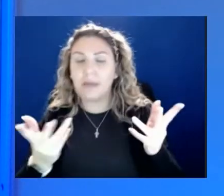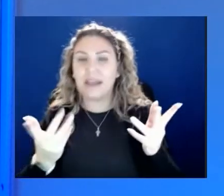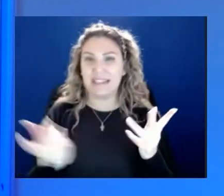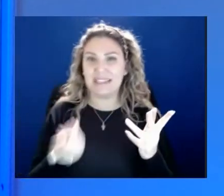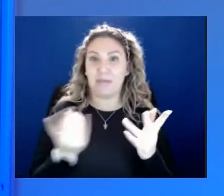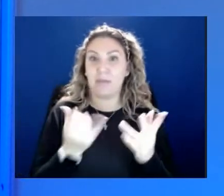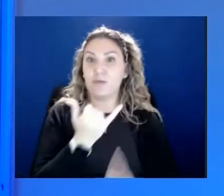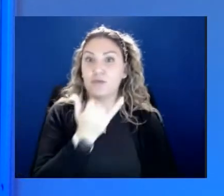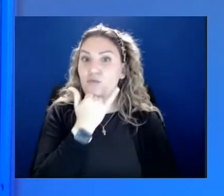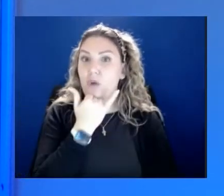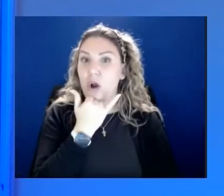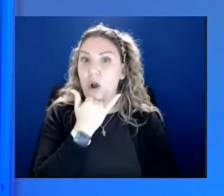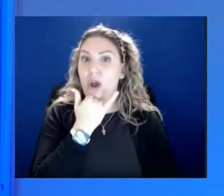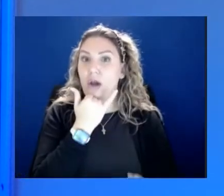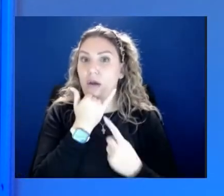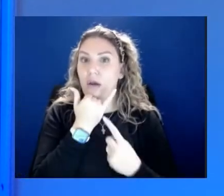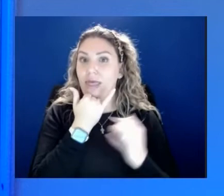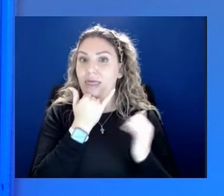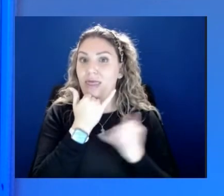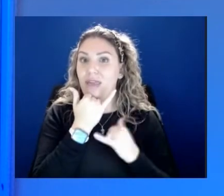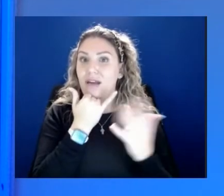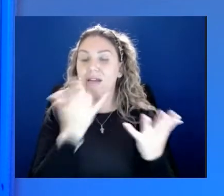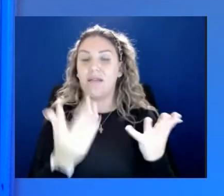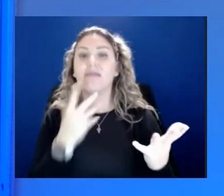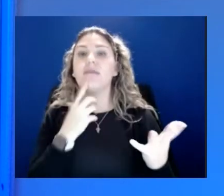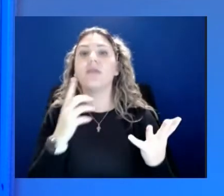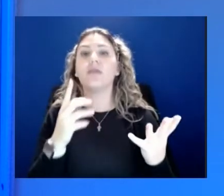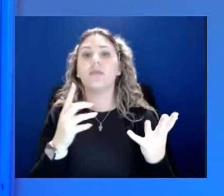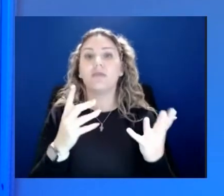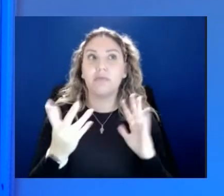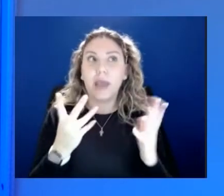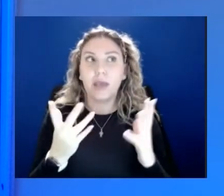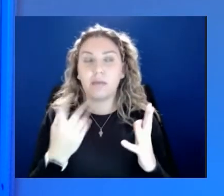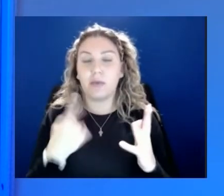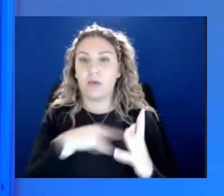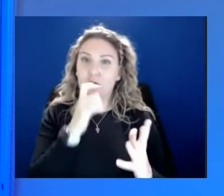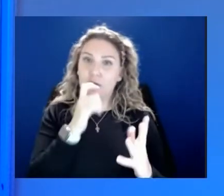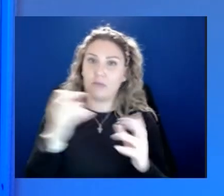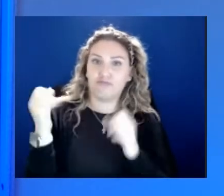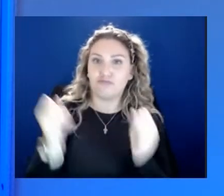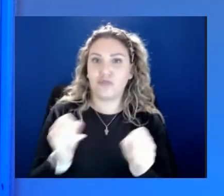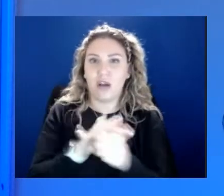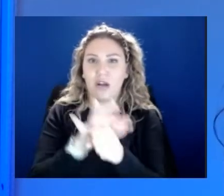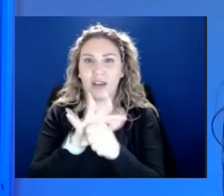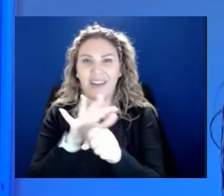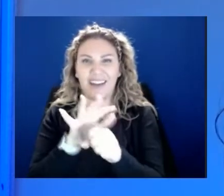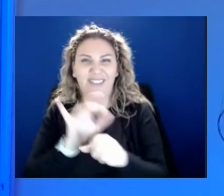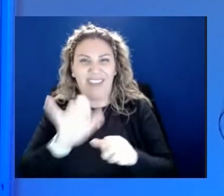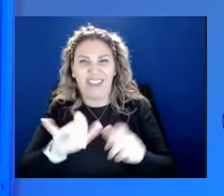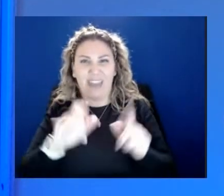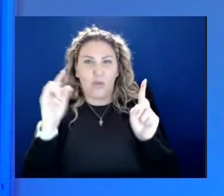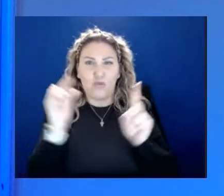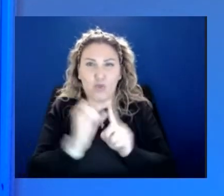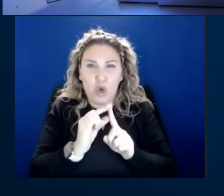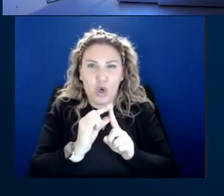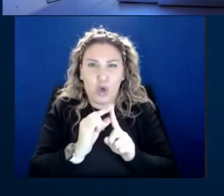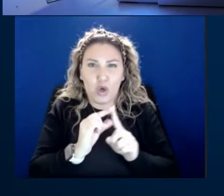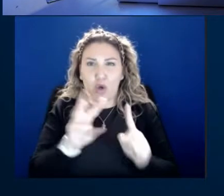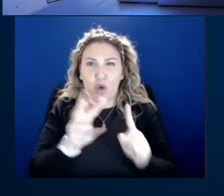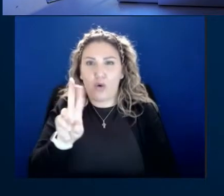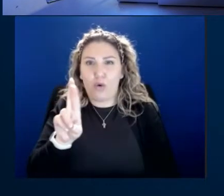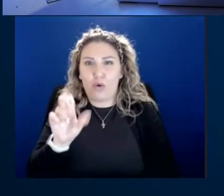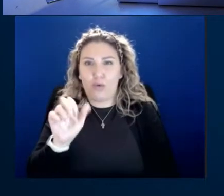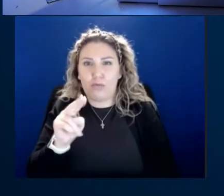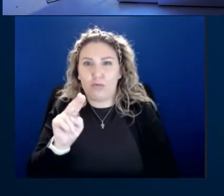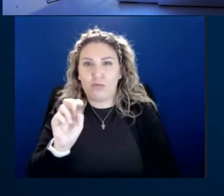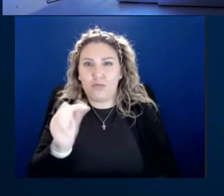or it's somehow a defect in us, and maybe we're not resilient enough, right? How did it go wrong? It does feel Puts a it little back on bit that like person. you.